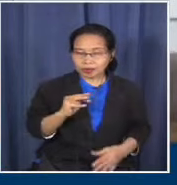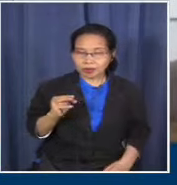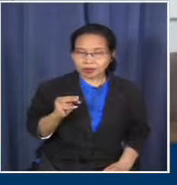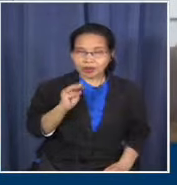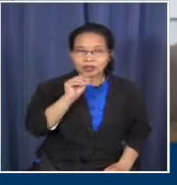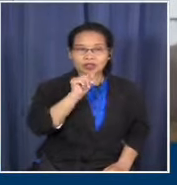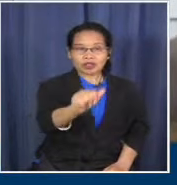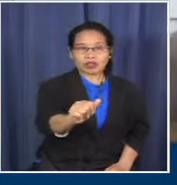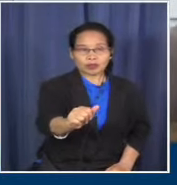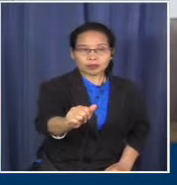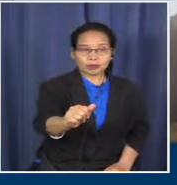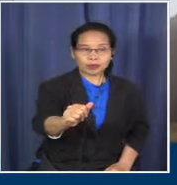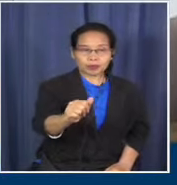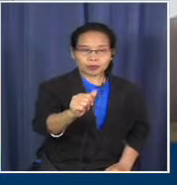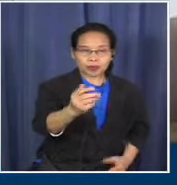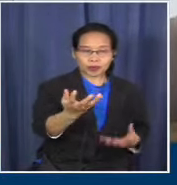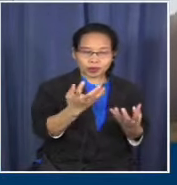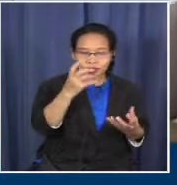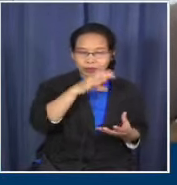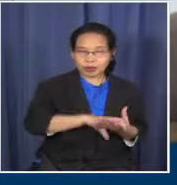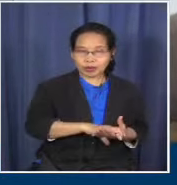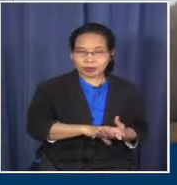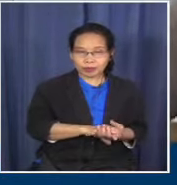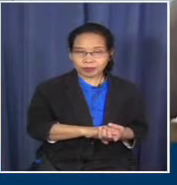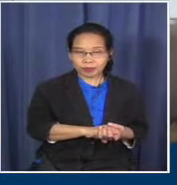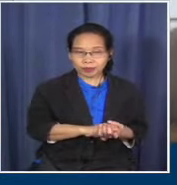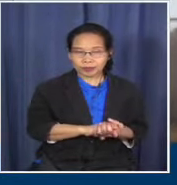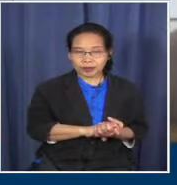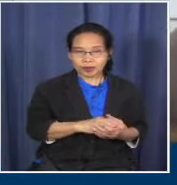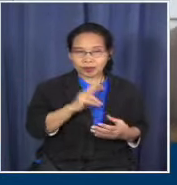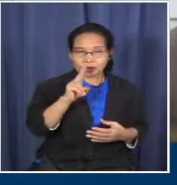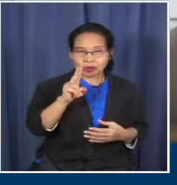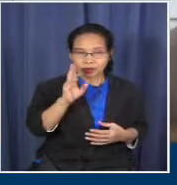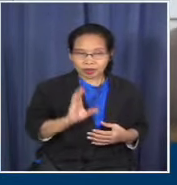Now, if you choose to believe them, it's up to you.